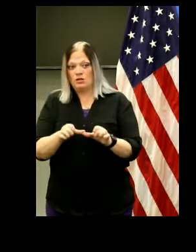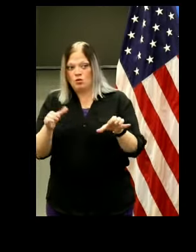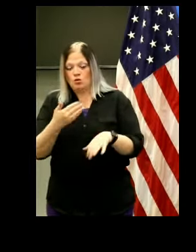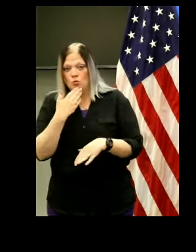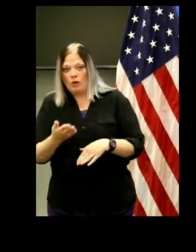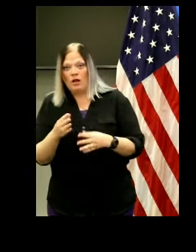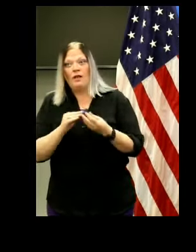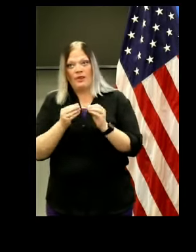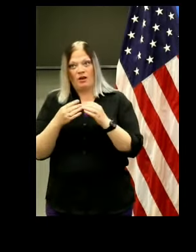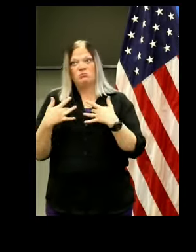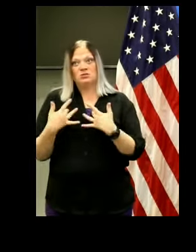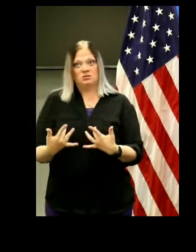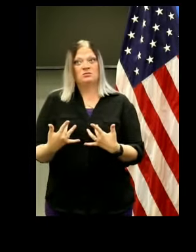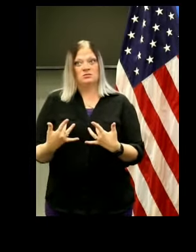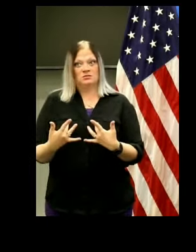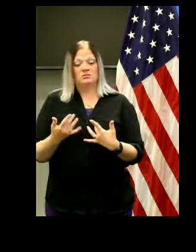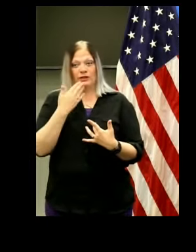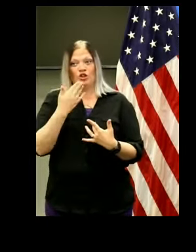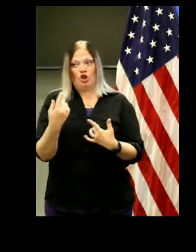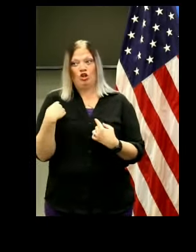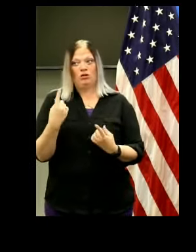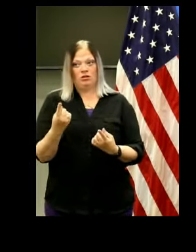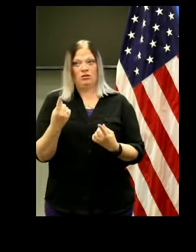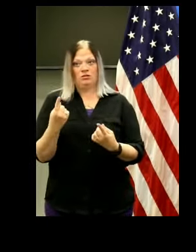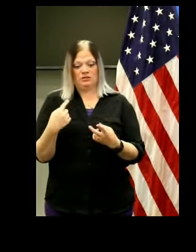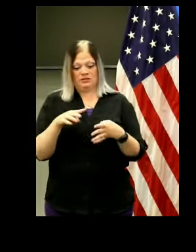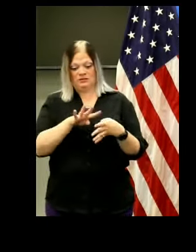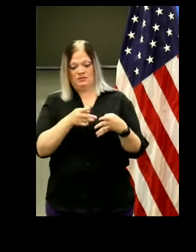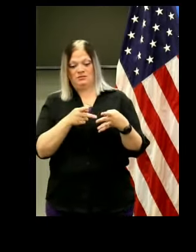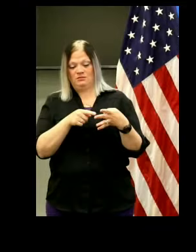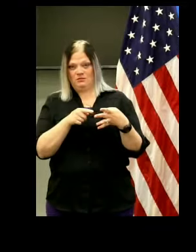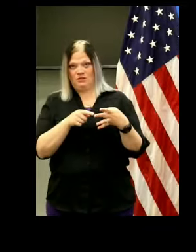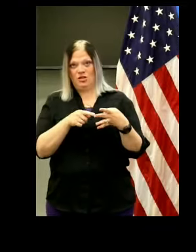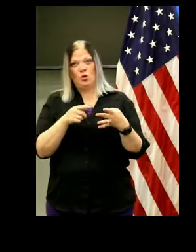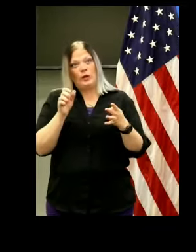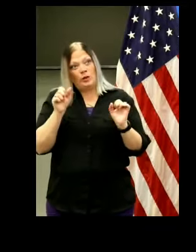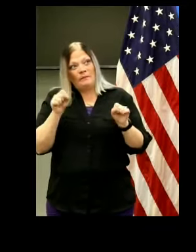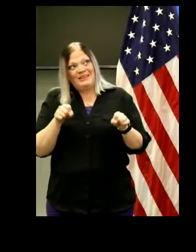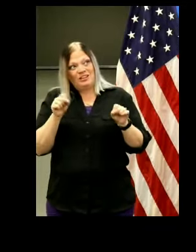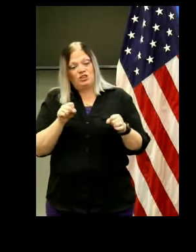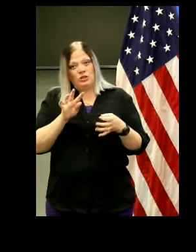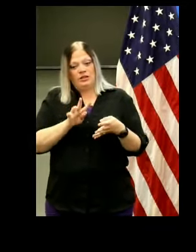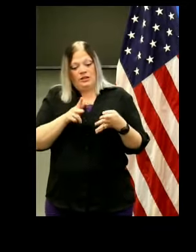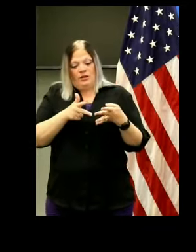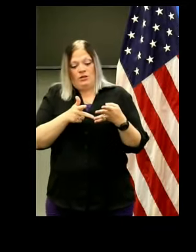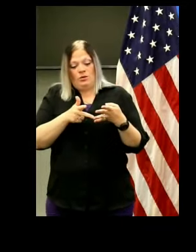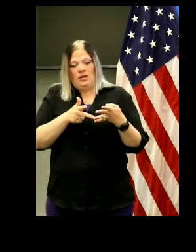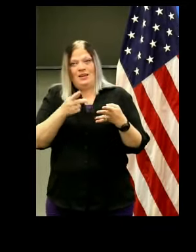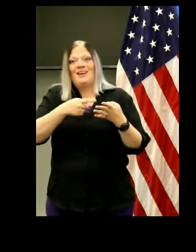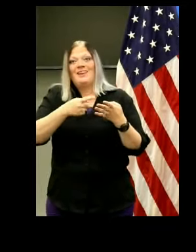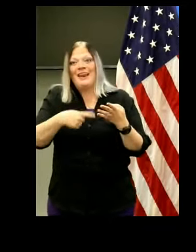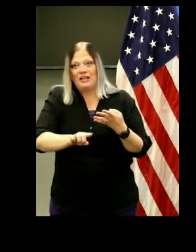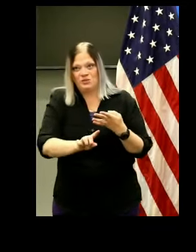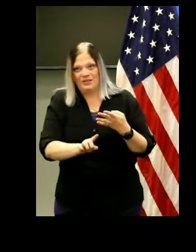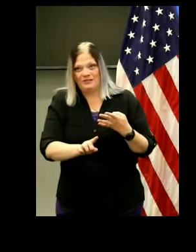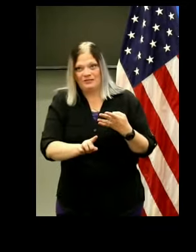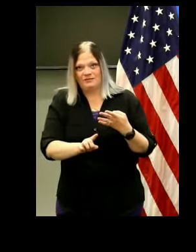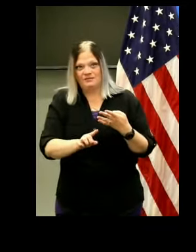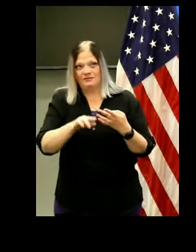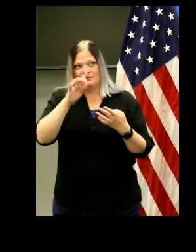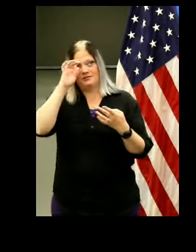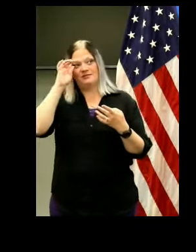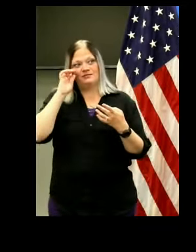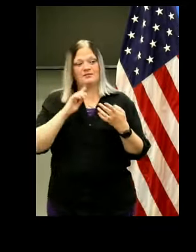have been trending very well, since we entered phase 2, we could potentially enter phase 3 next week. And then that is